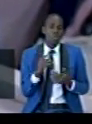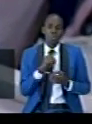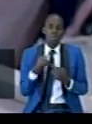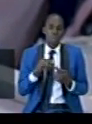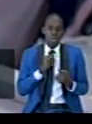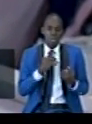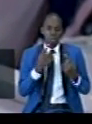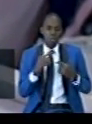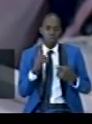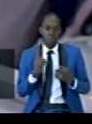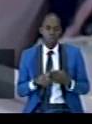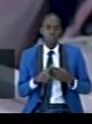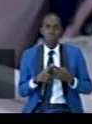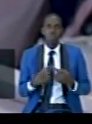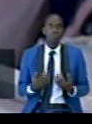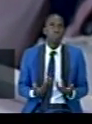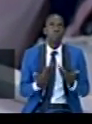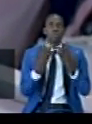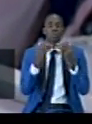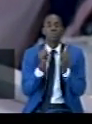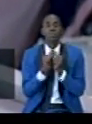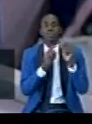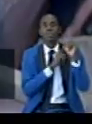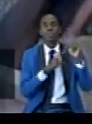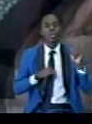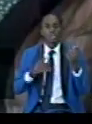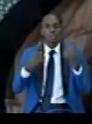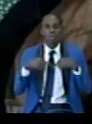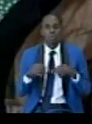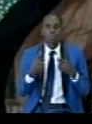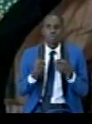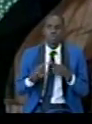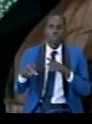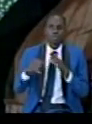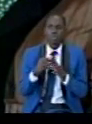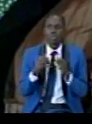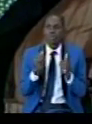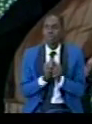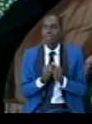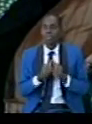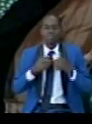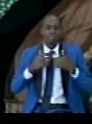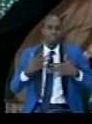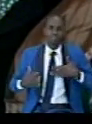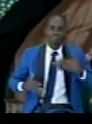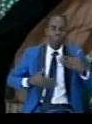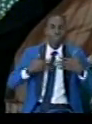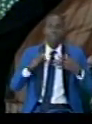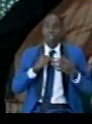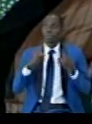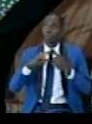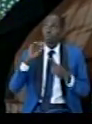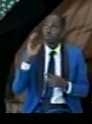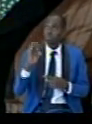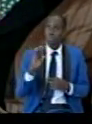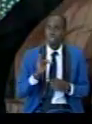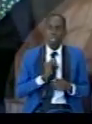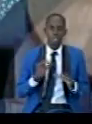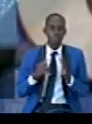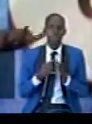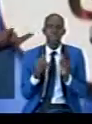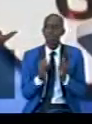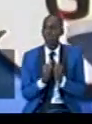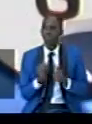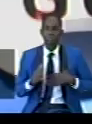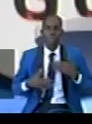to the Lord, I do that with joy. I come to sing, I do that with joy. I come to preach, I do that with joy. I